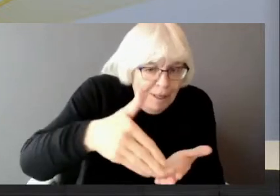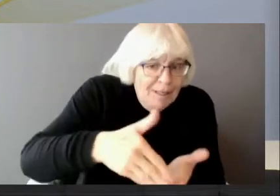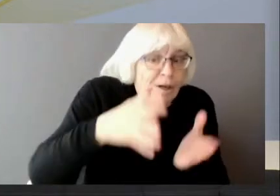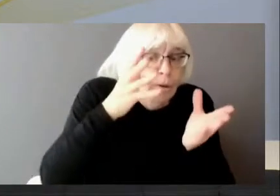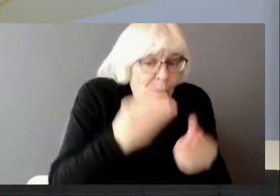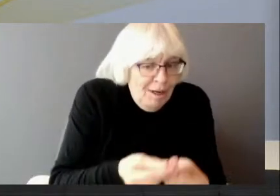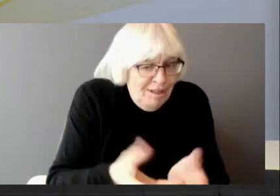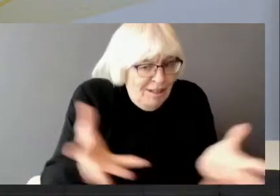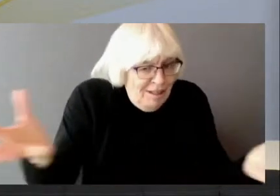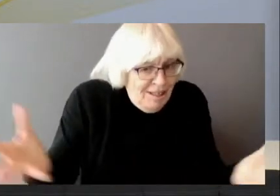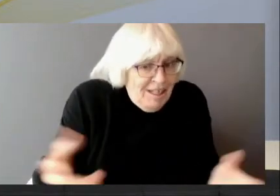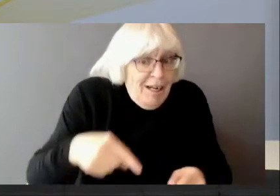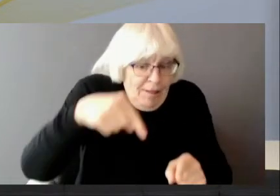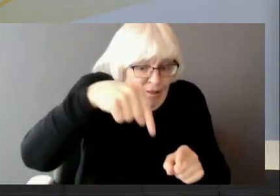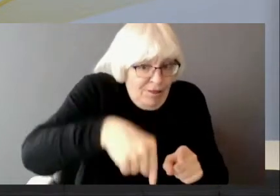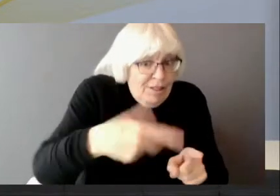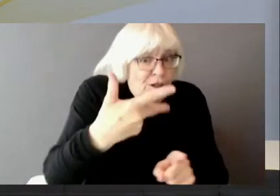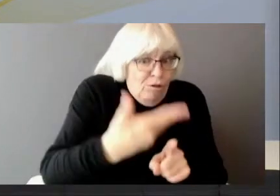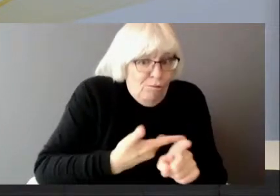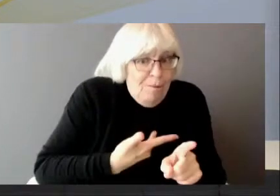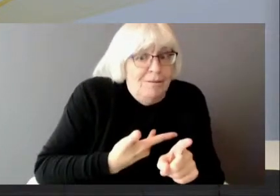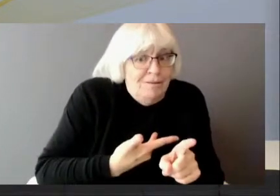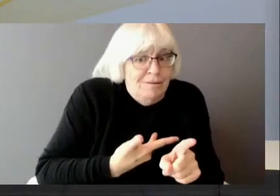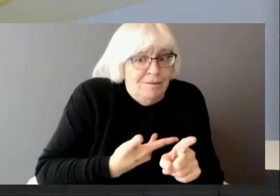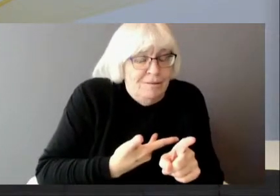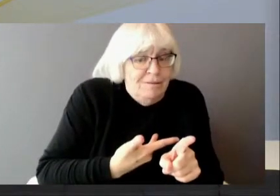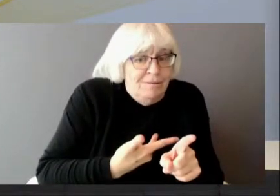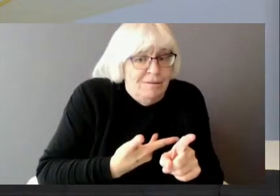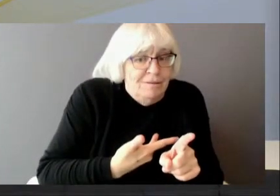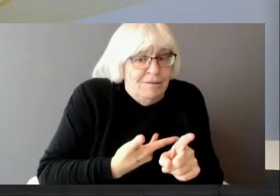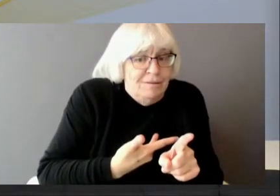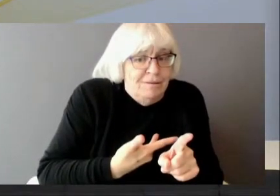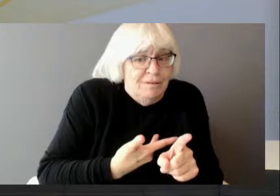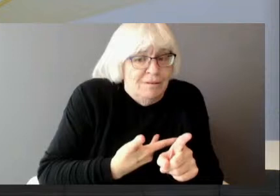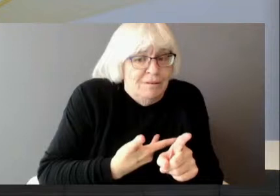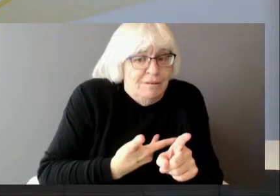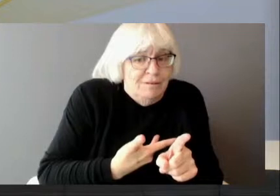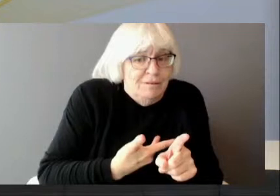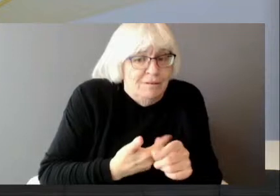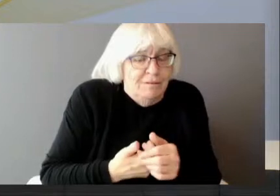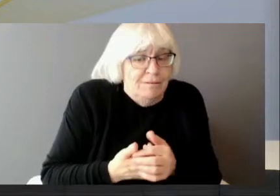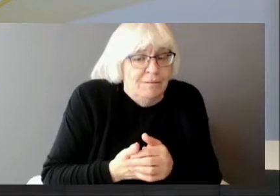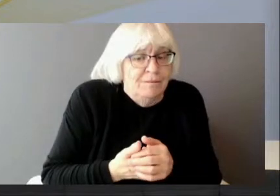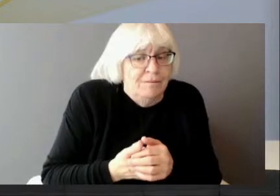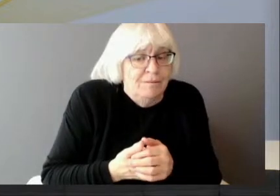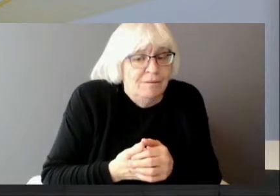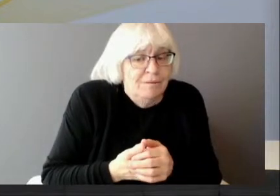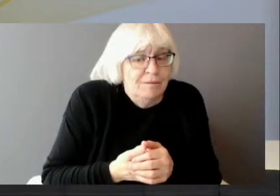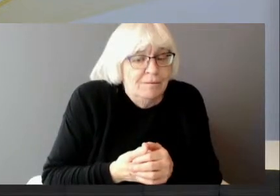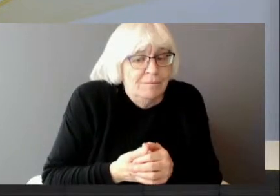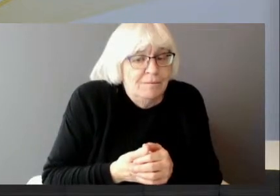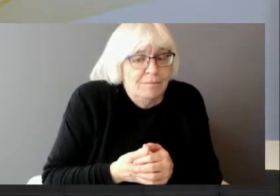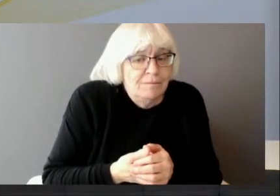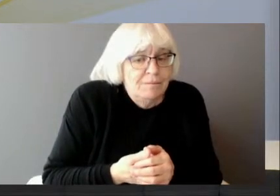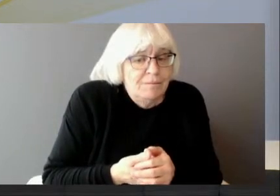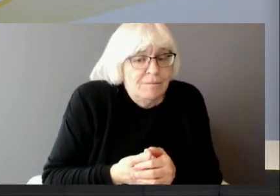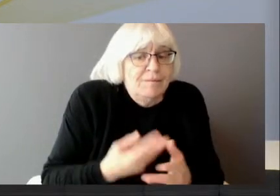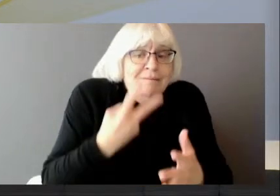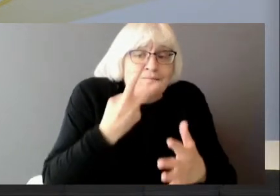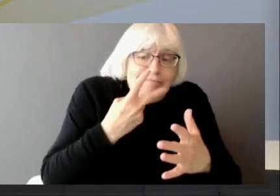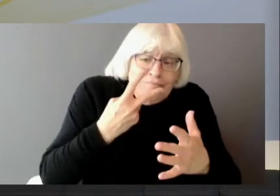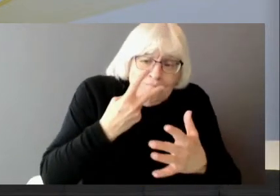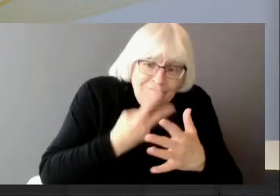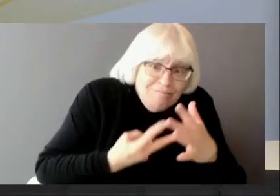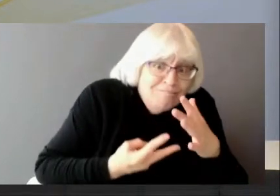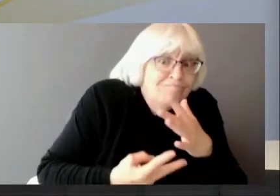of vaccine from Pfizer to the country is anticipated to be closer to 23 million